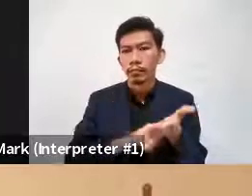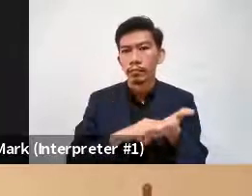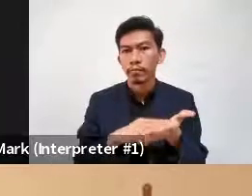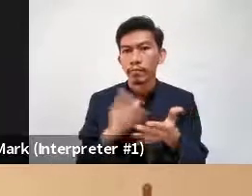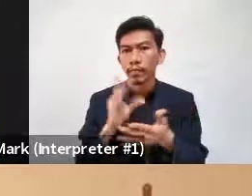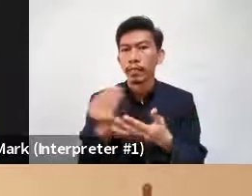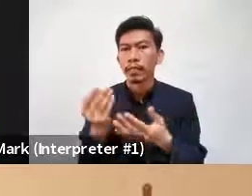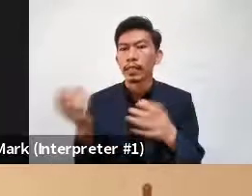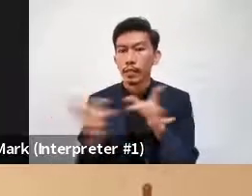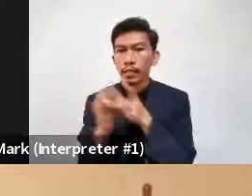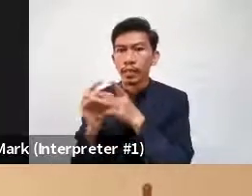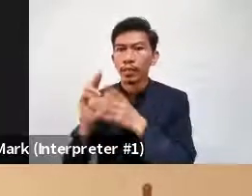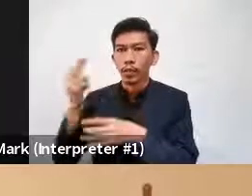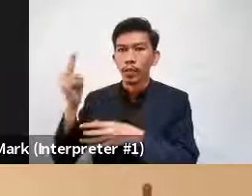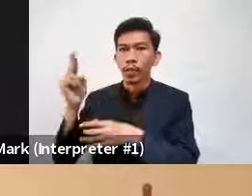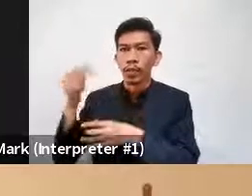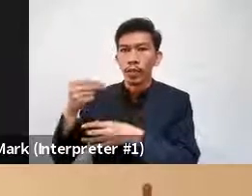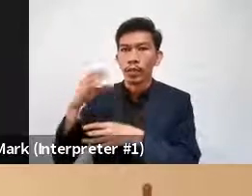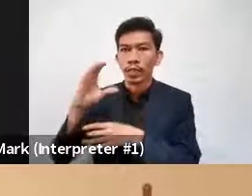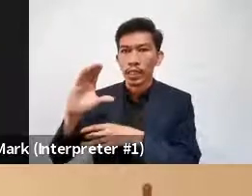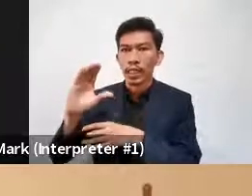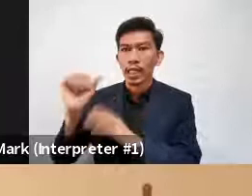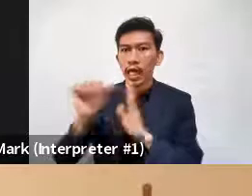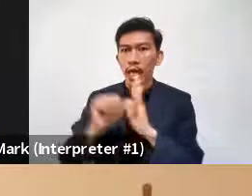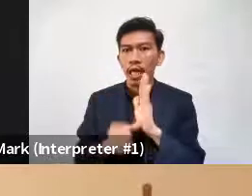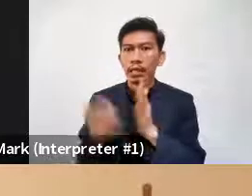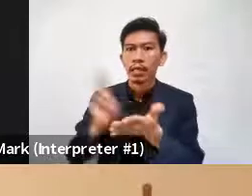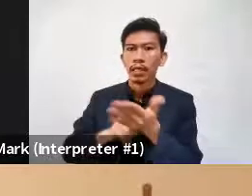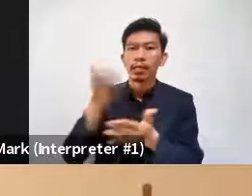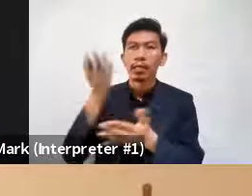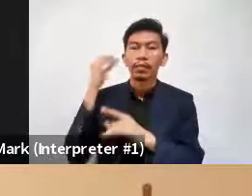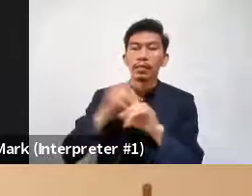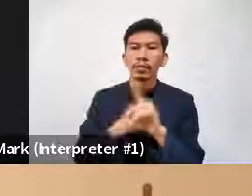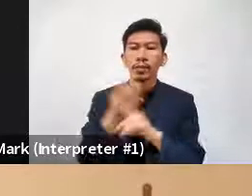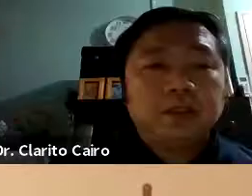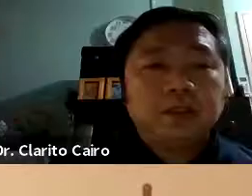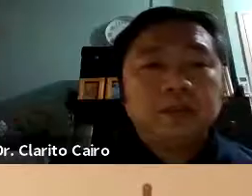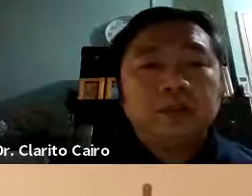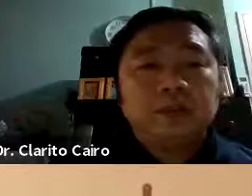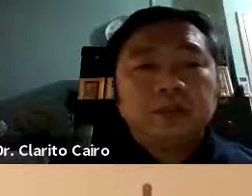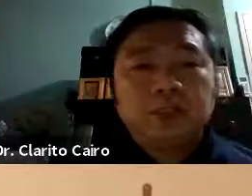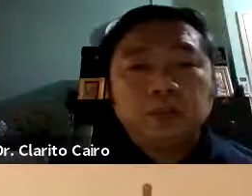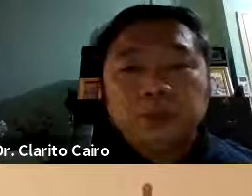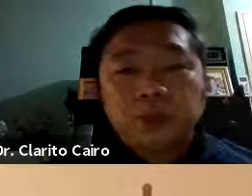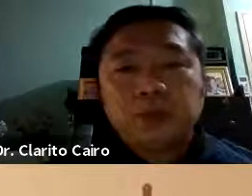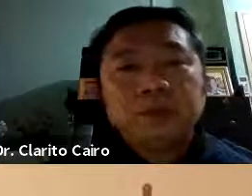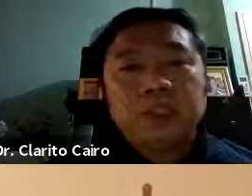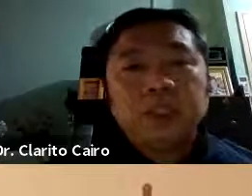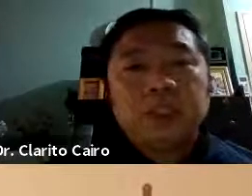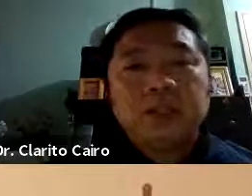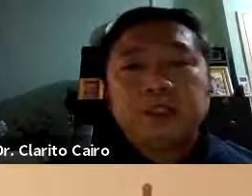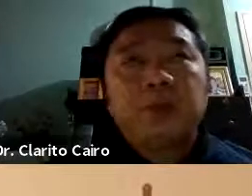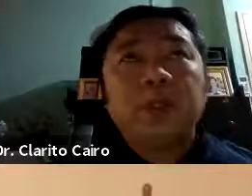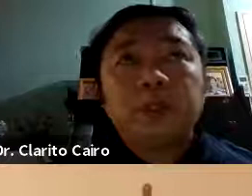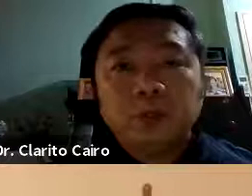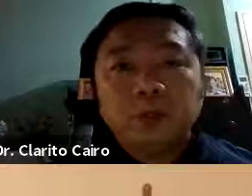Act. The IRR was signed last October 2019. So the two laws will